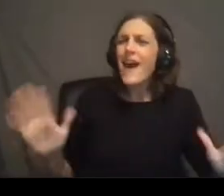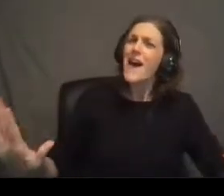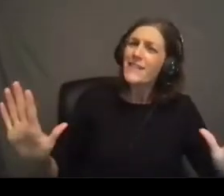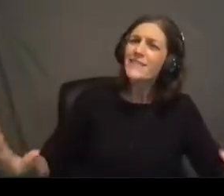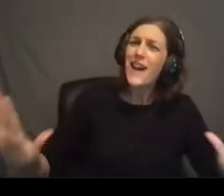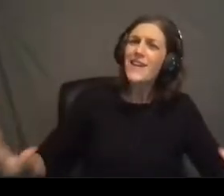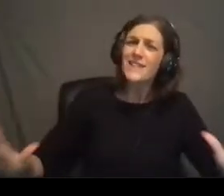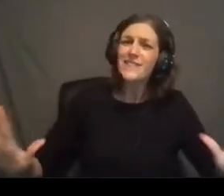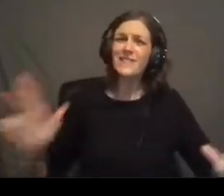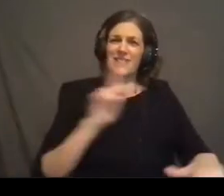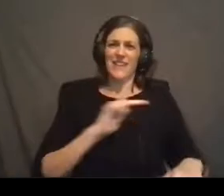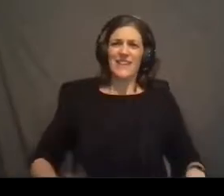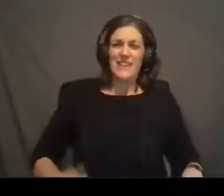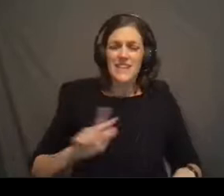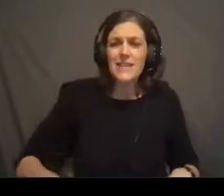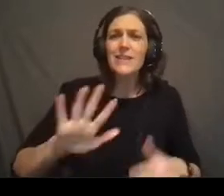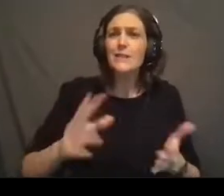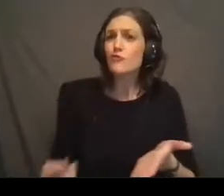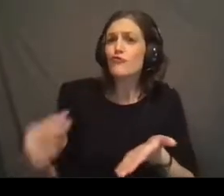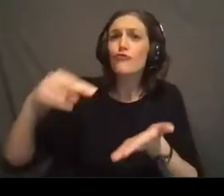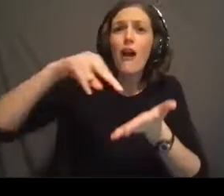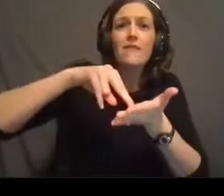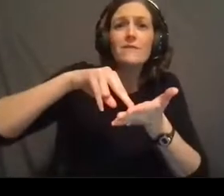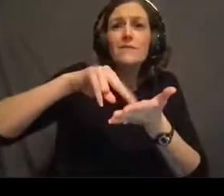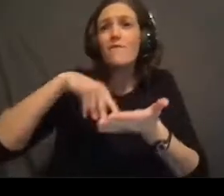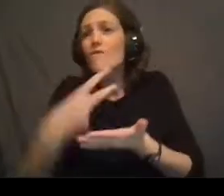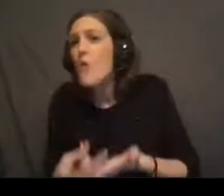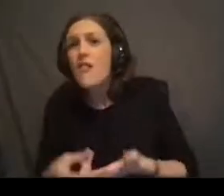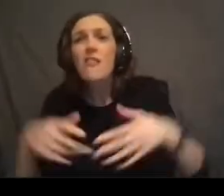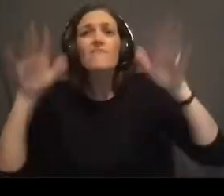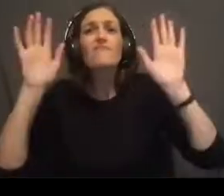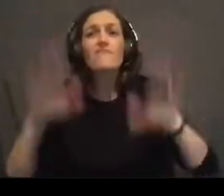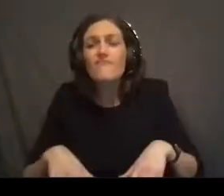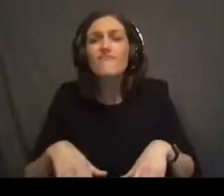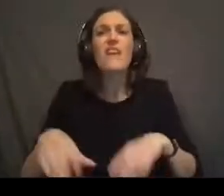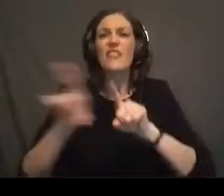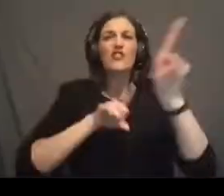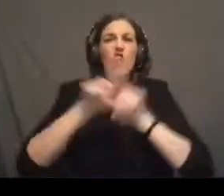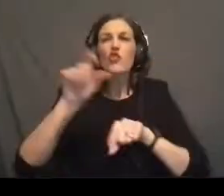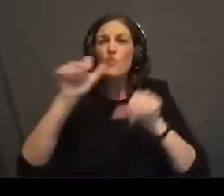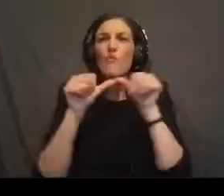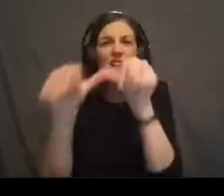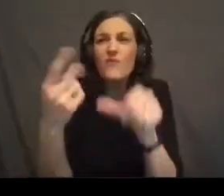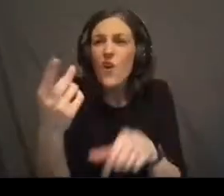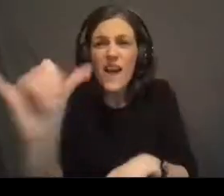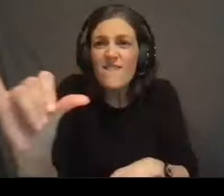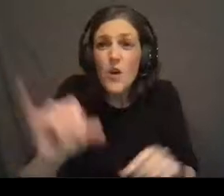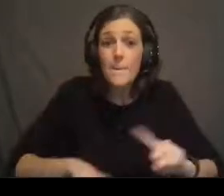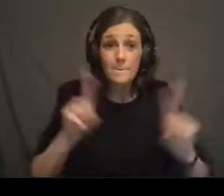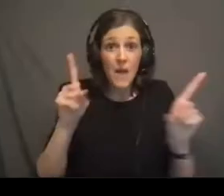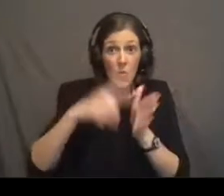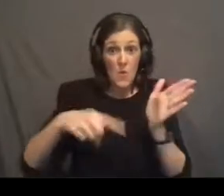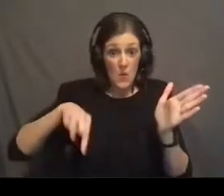Guys, kingdoms rise and they fall. Not even the stars last forever. But what we're going